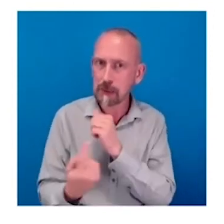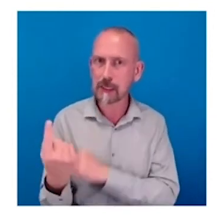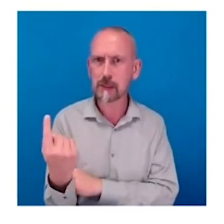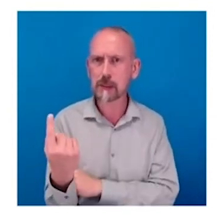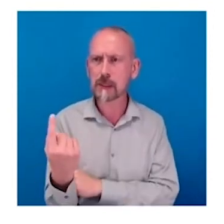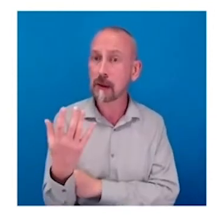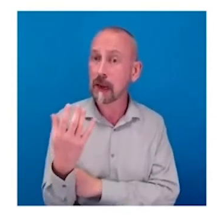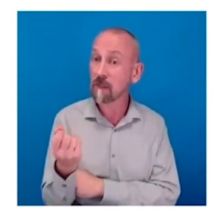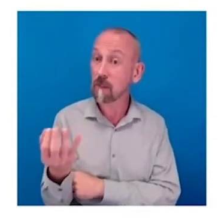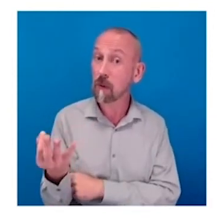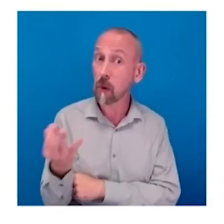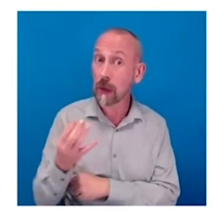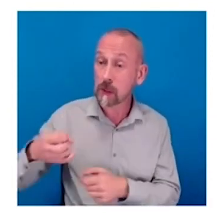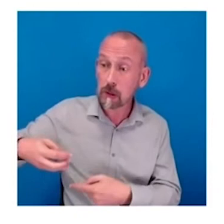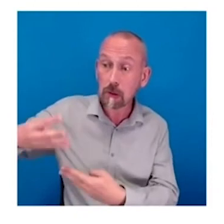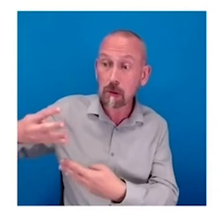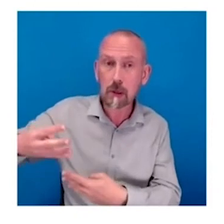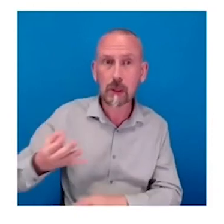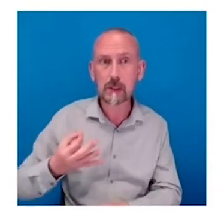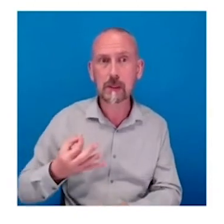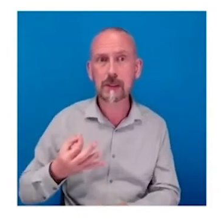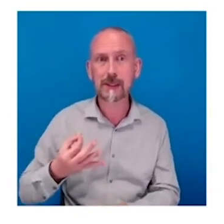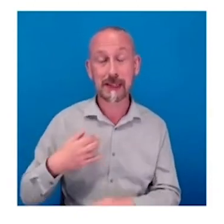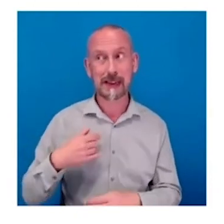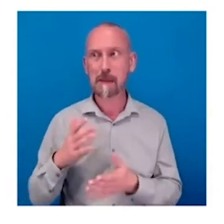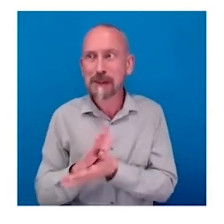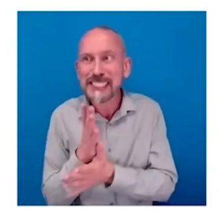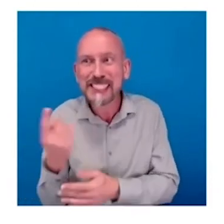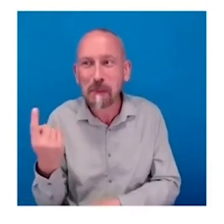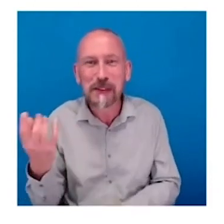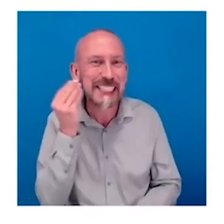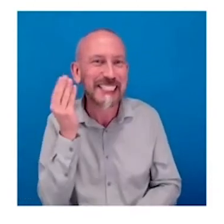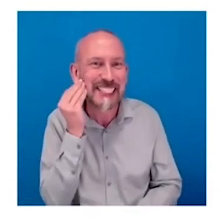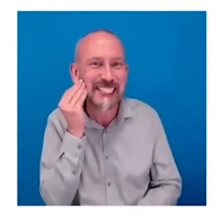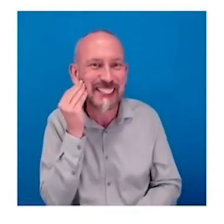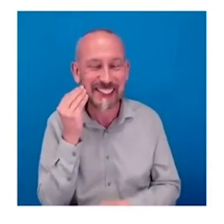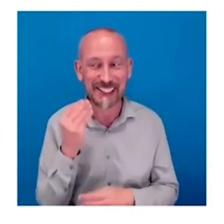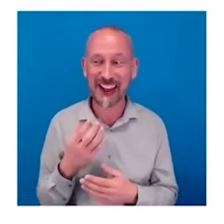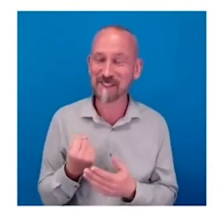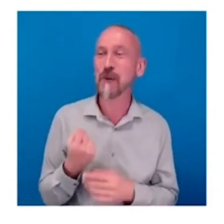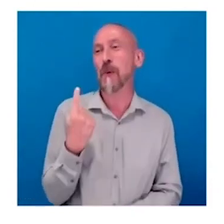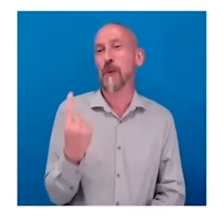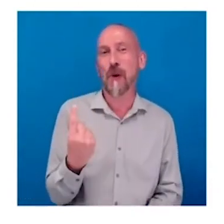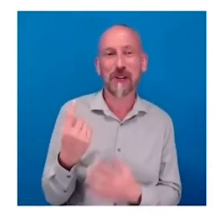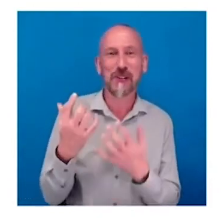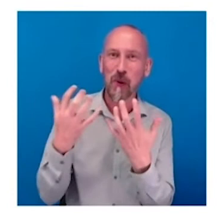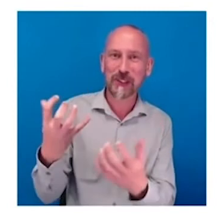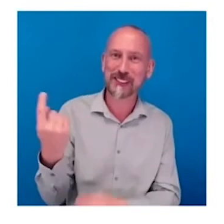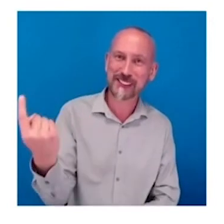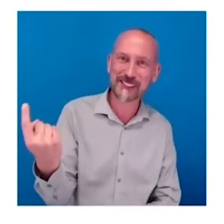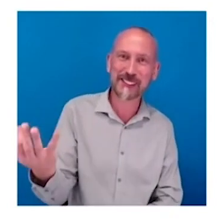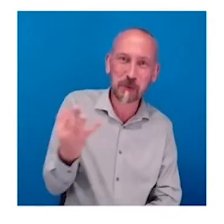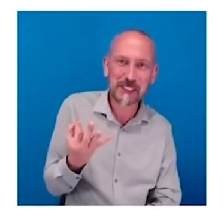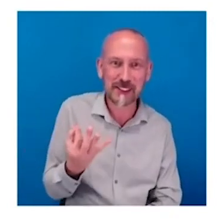question. So I'm really glad that there's somebody listening to us. We have at least one audience member.